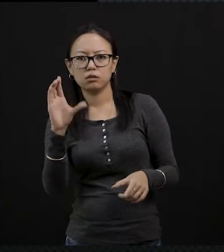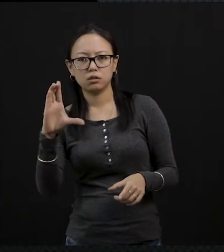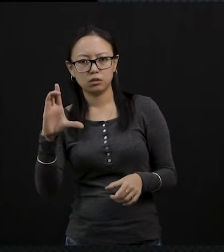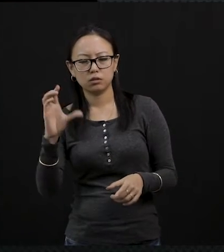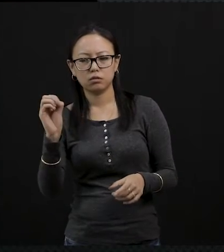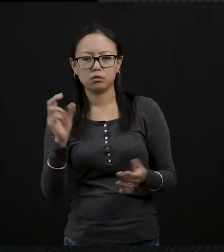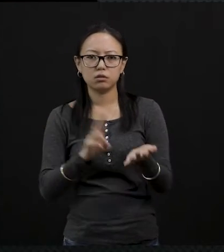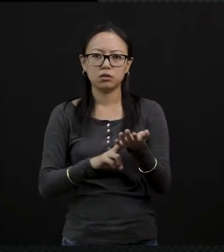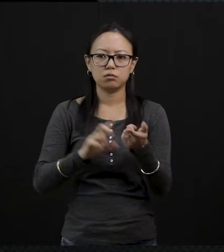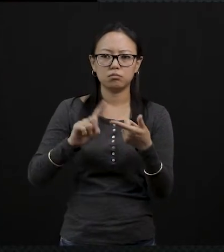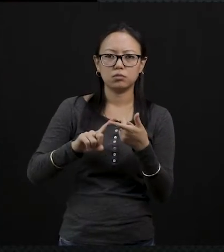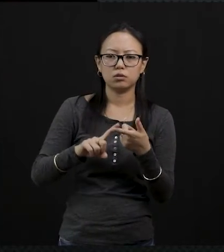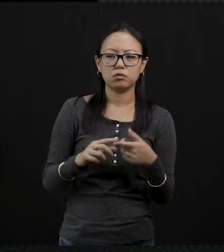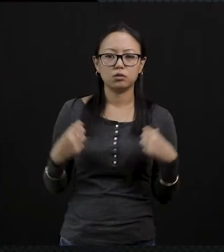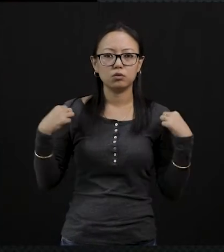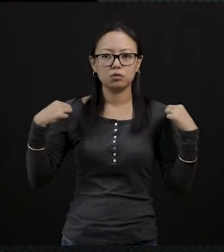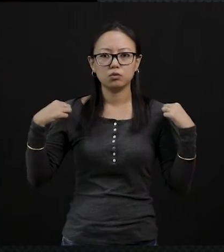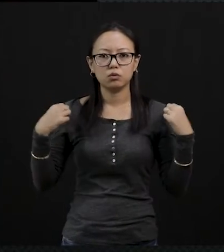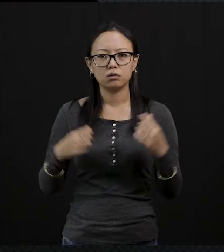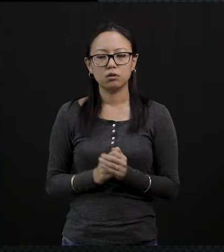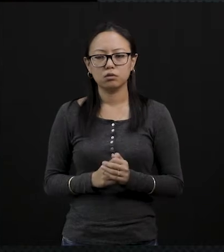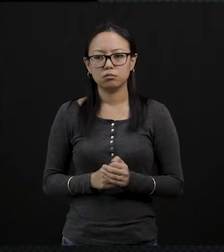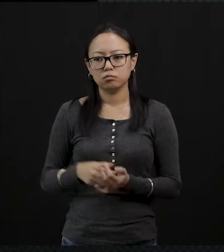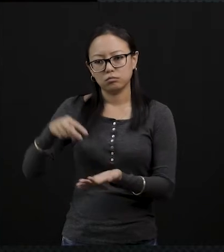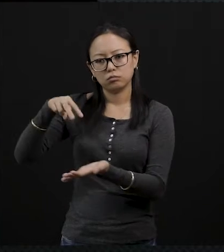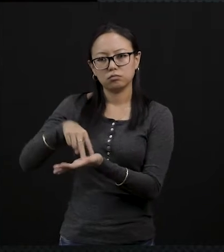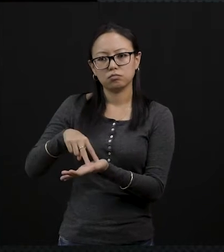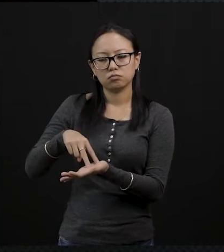okay? But he got seriously injured.